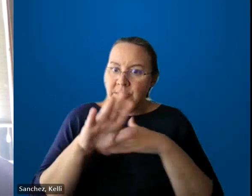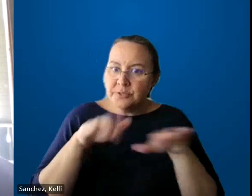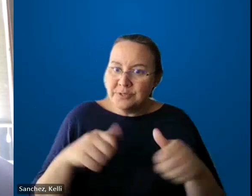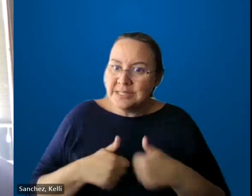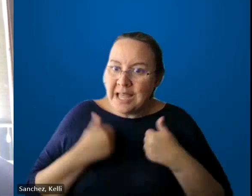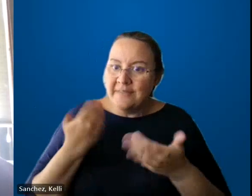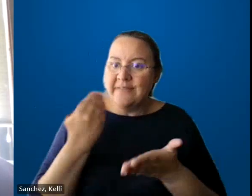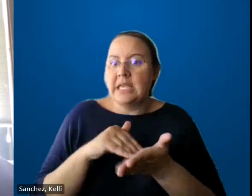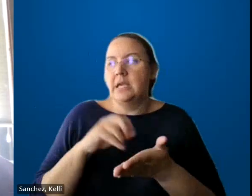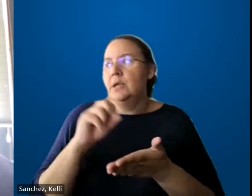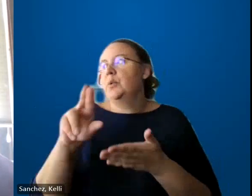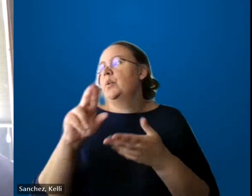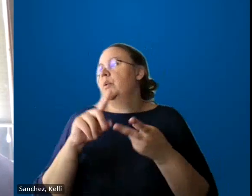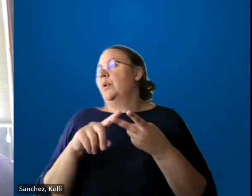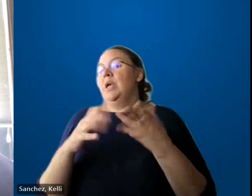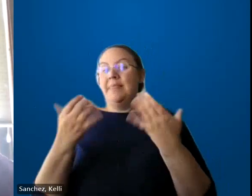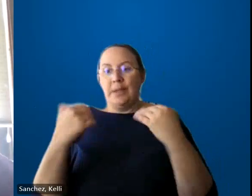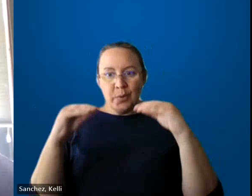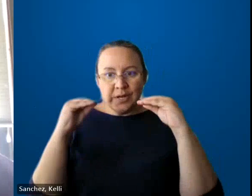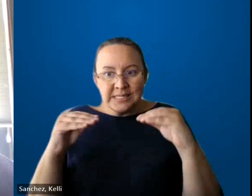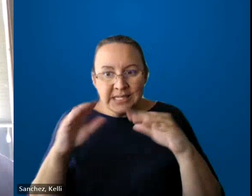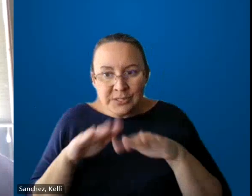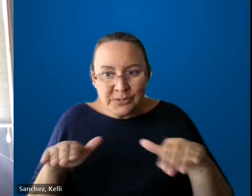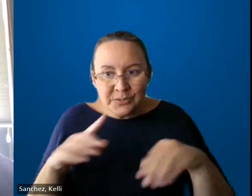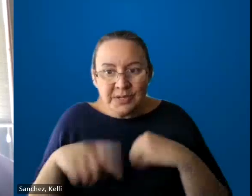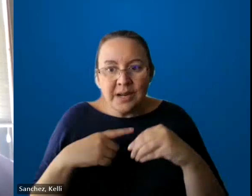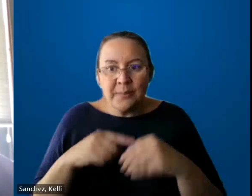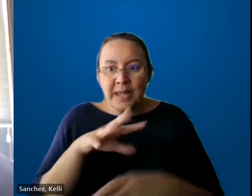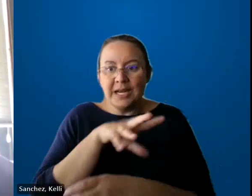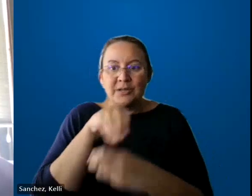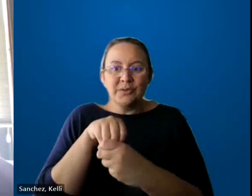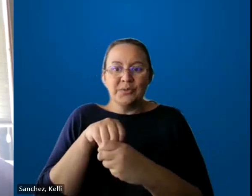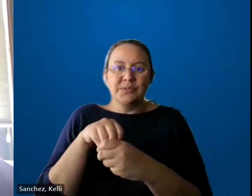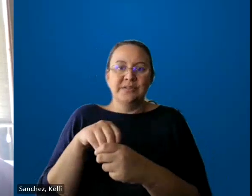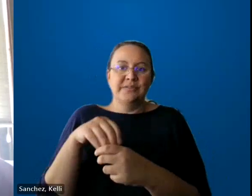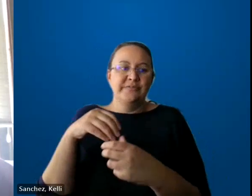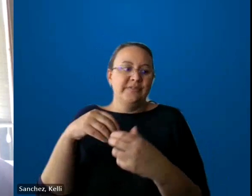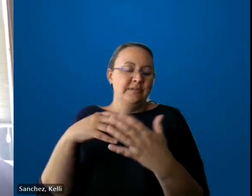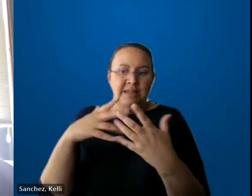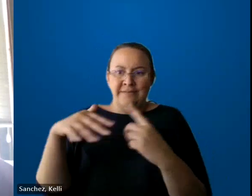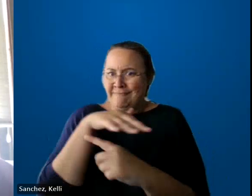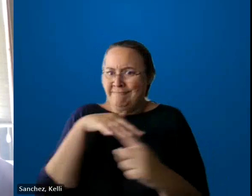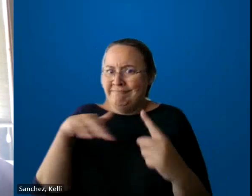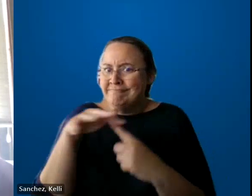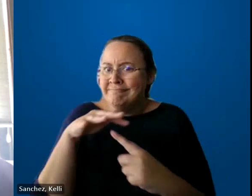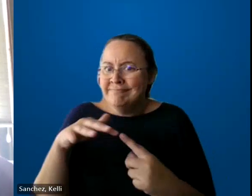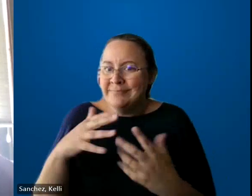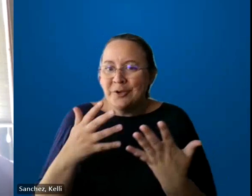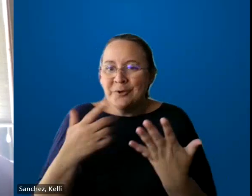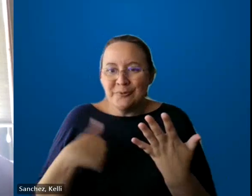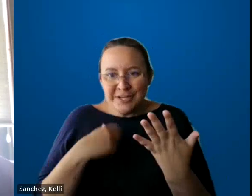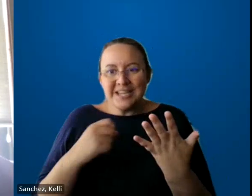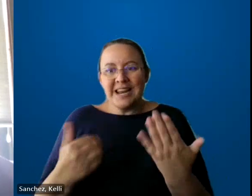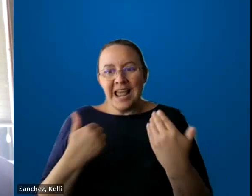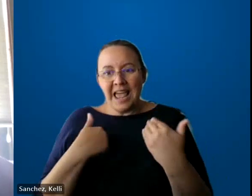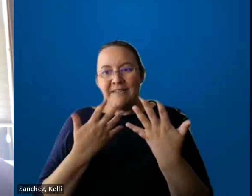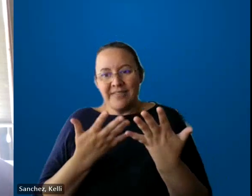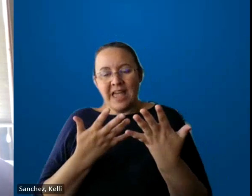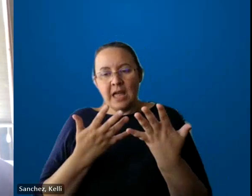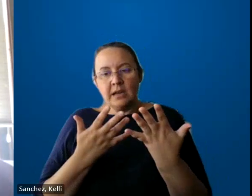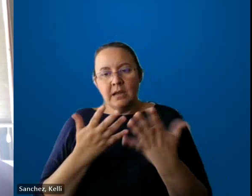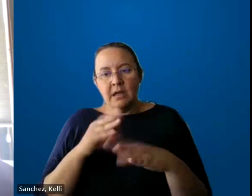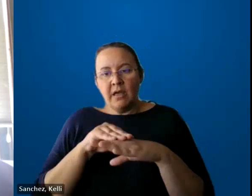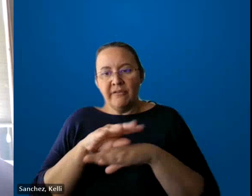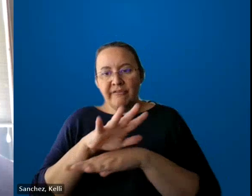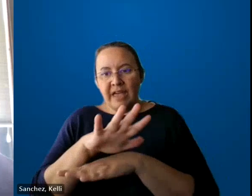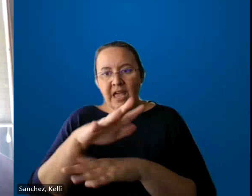or they want to teach their children about inclusive environments so that we can have the trickle down effect on our